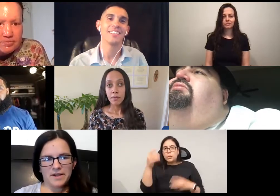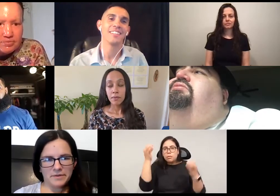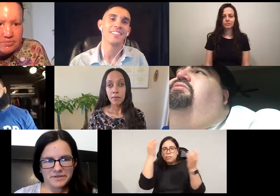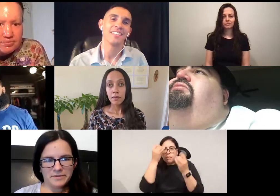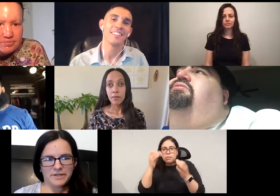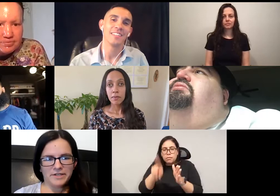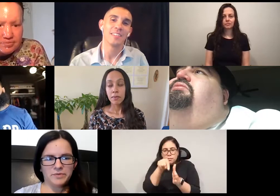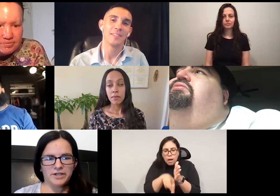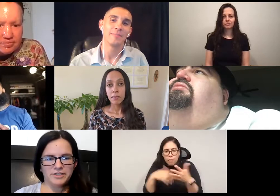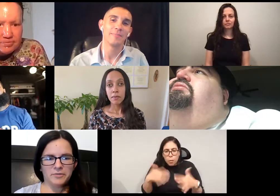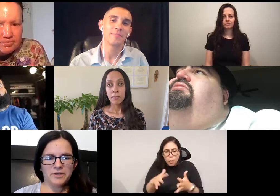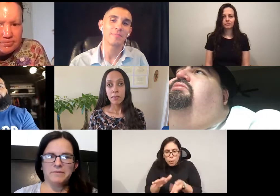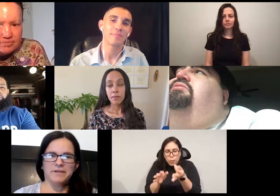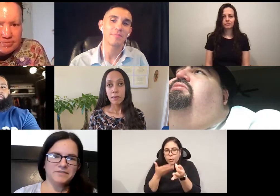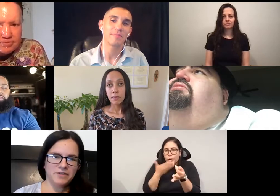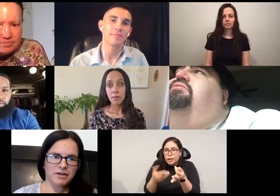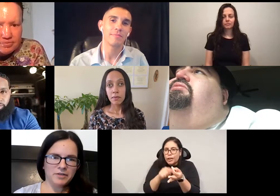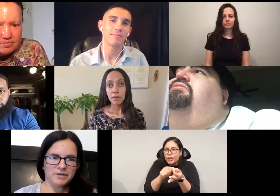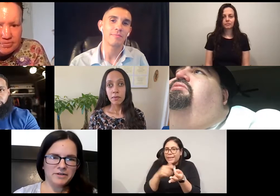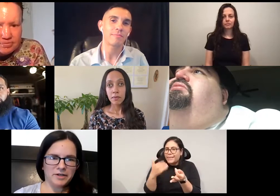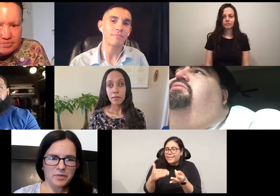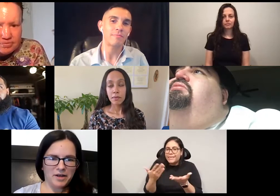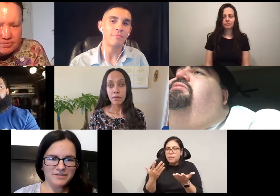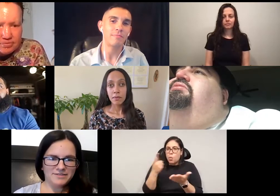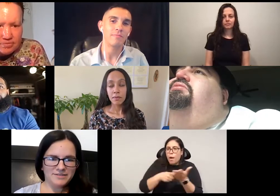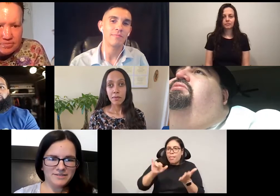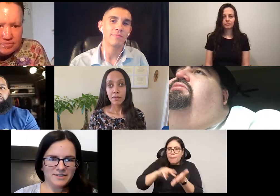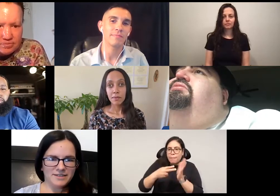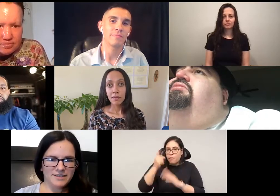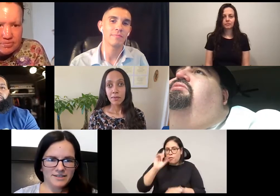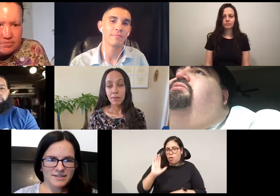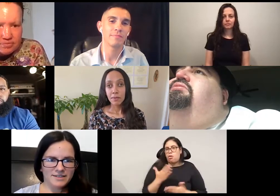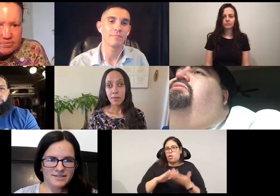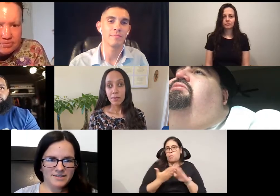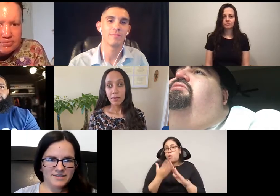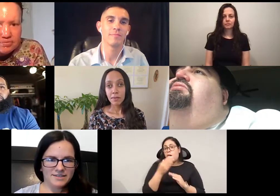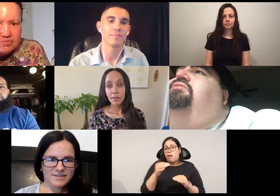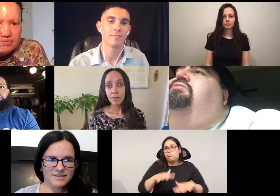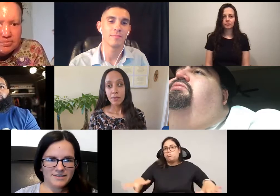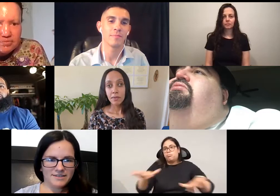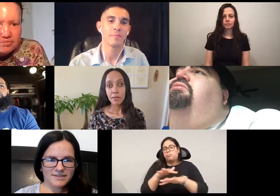about ableism and inspiration and what it means for our community and abroad.